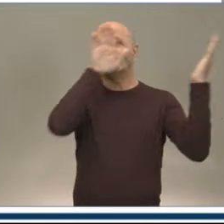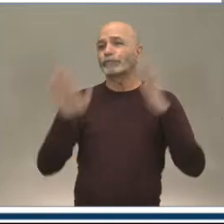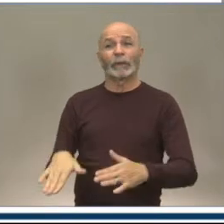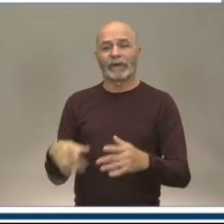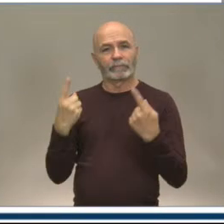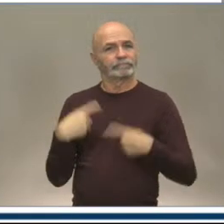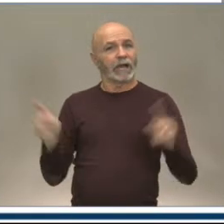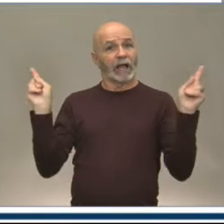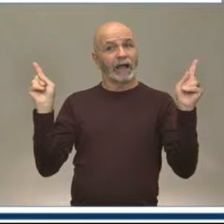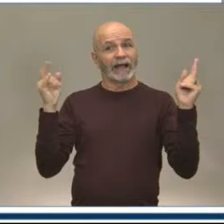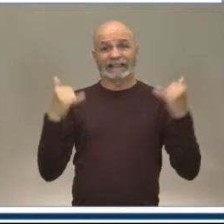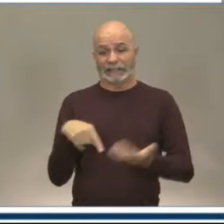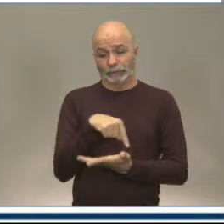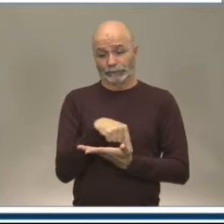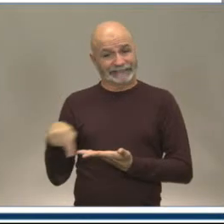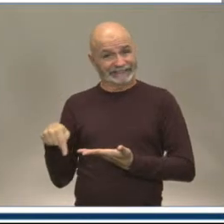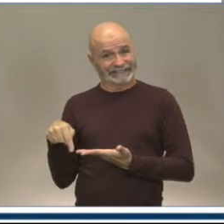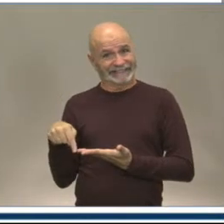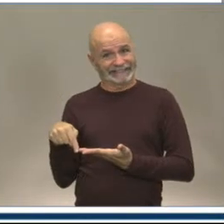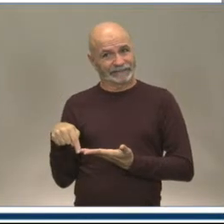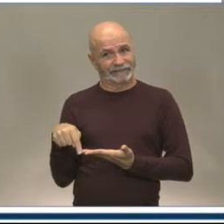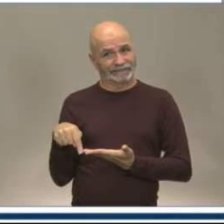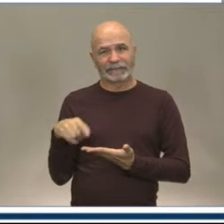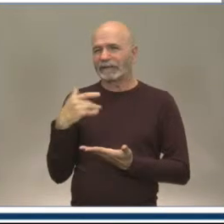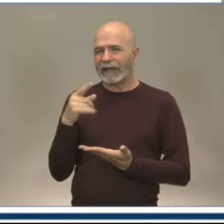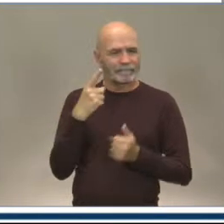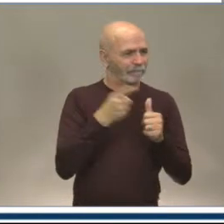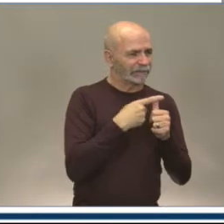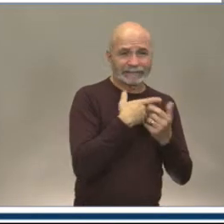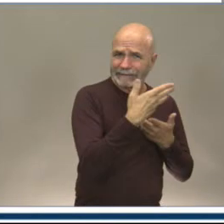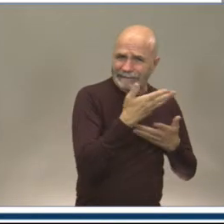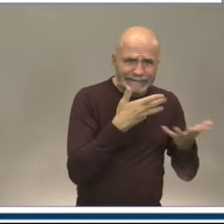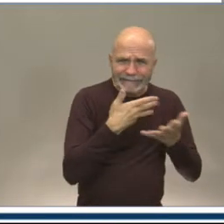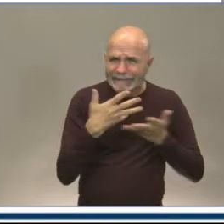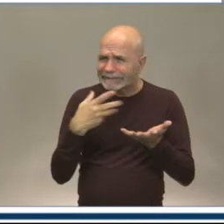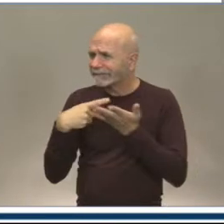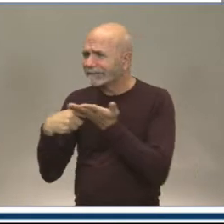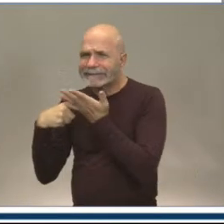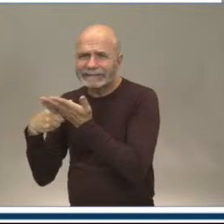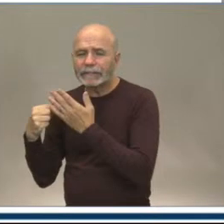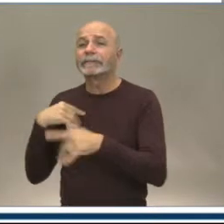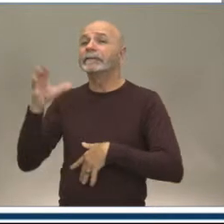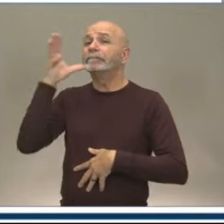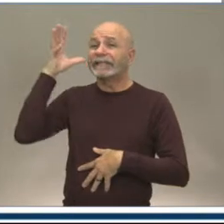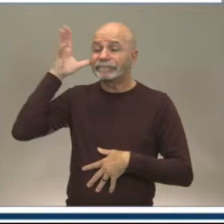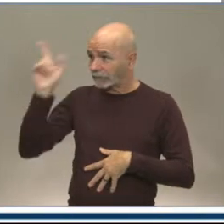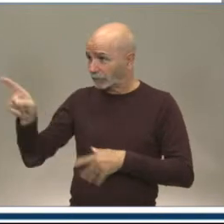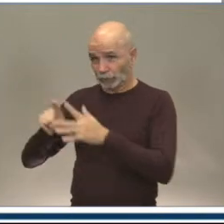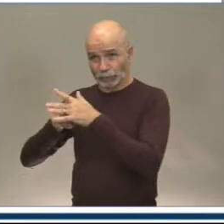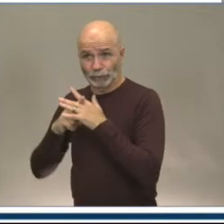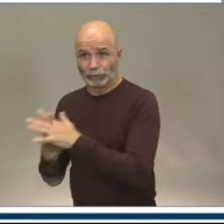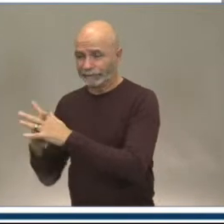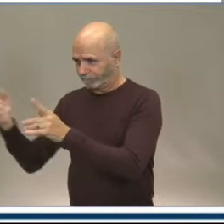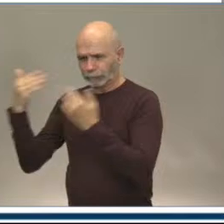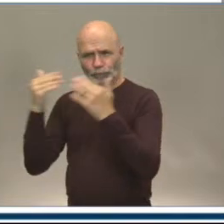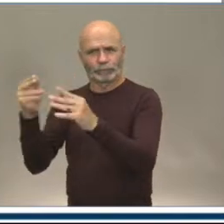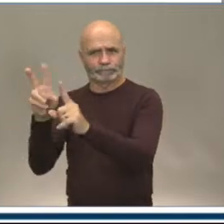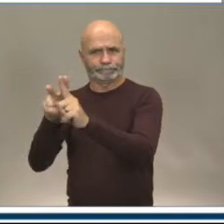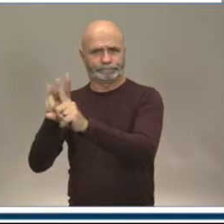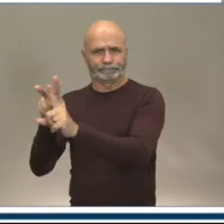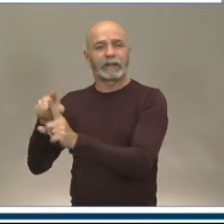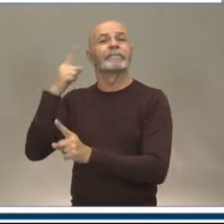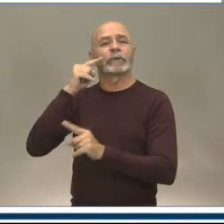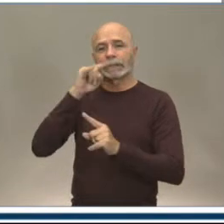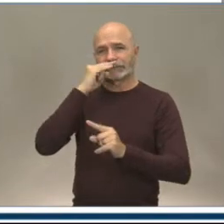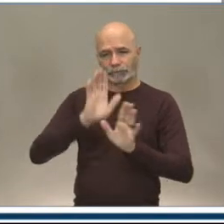the final touches on the rollout. Parents and guardians should be able to start booking appointments for their children very